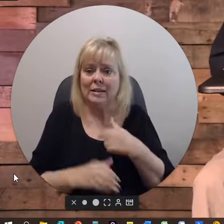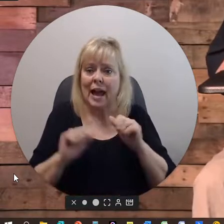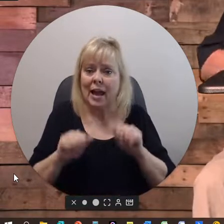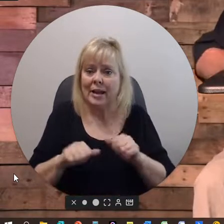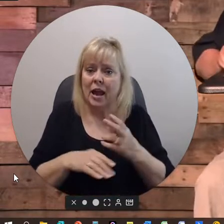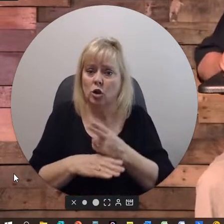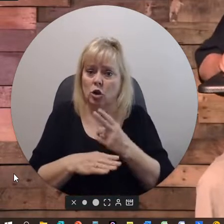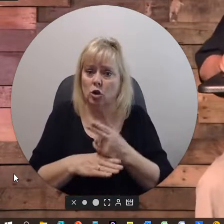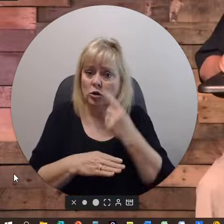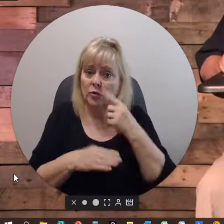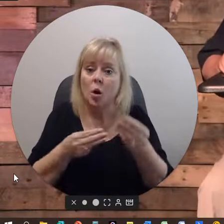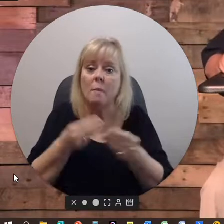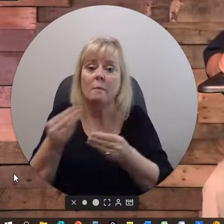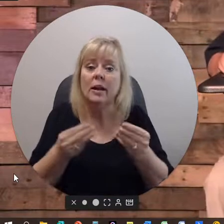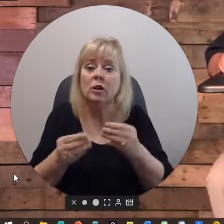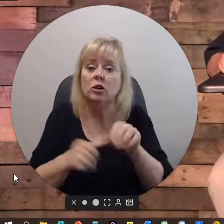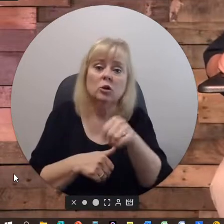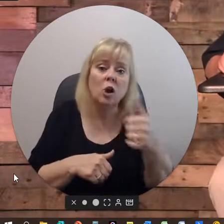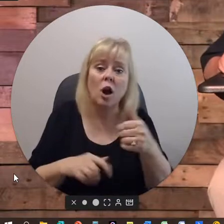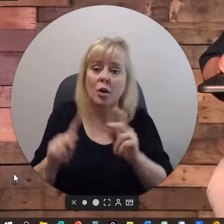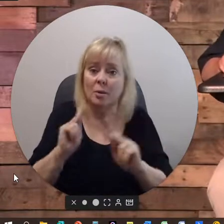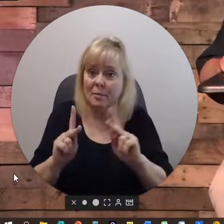others?